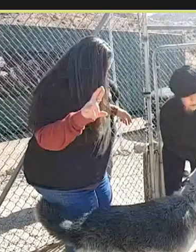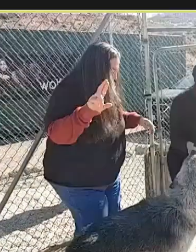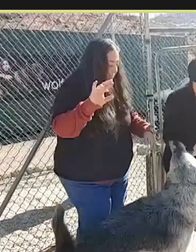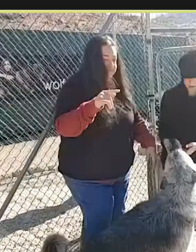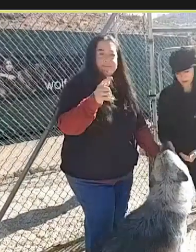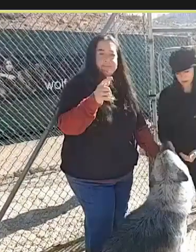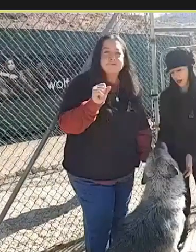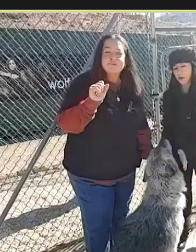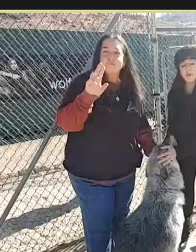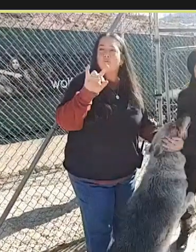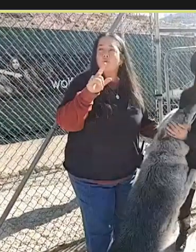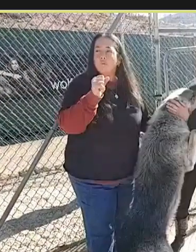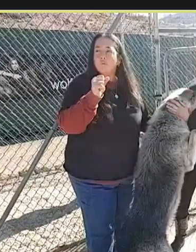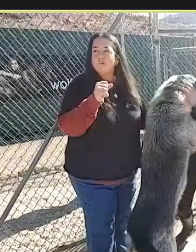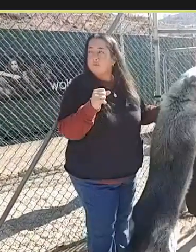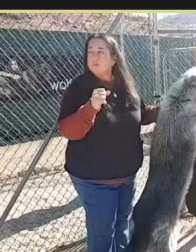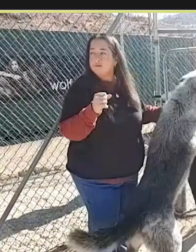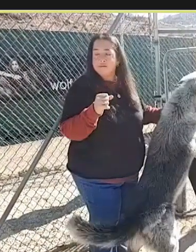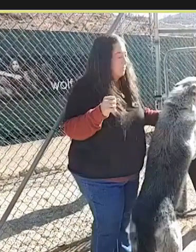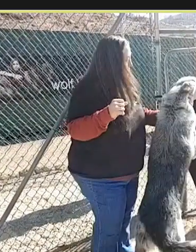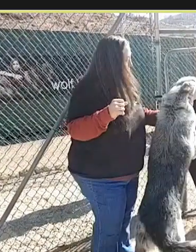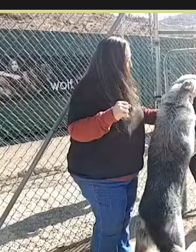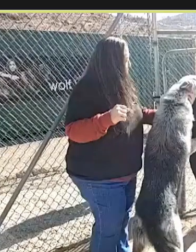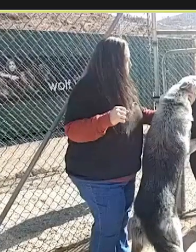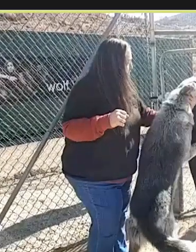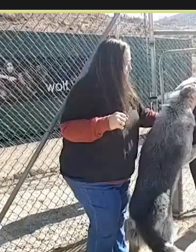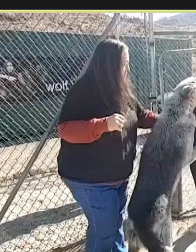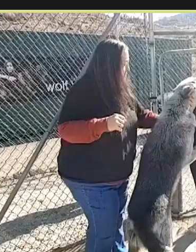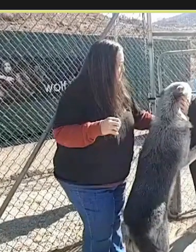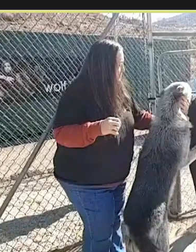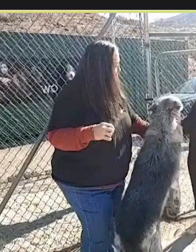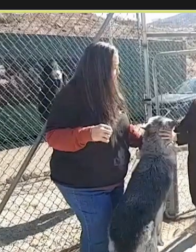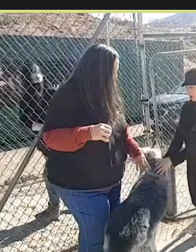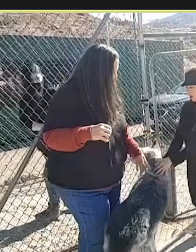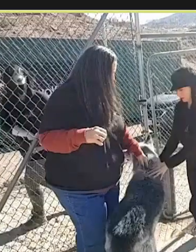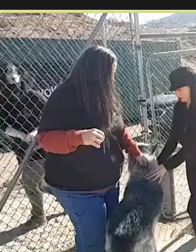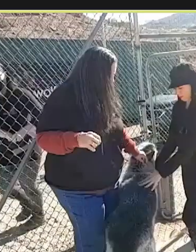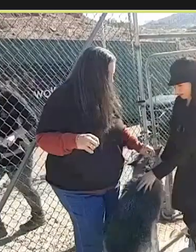Riggs, I know. Riggs,